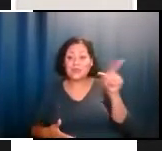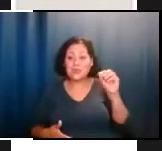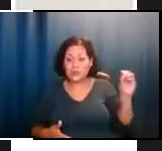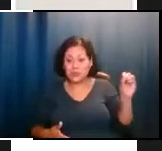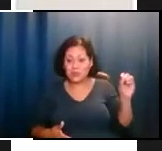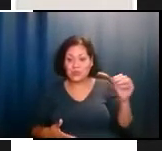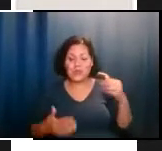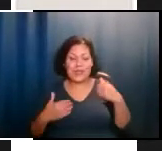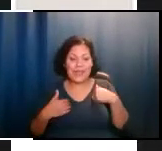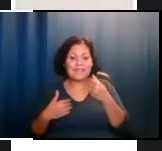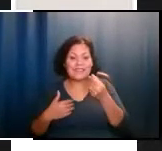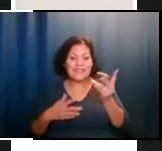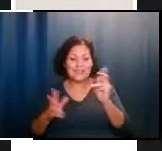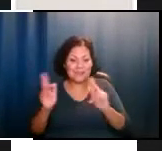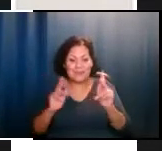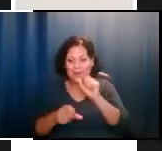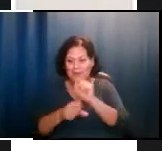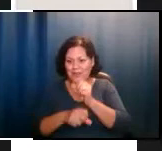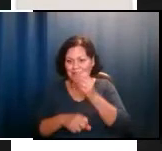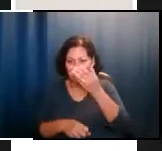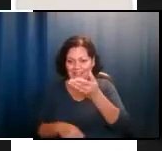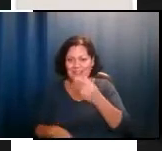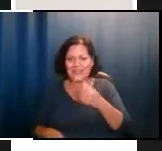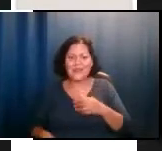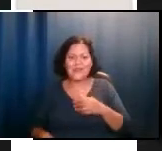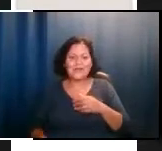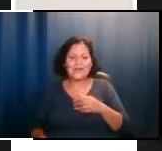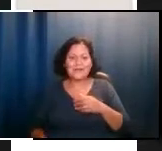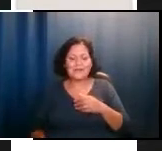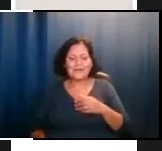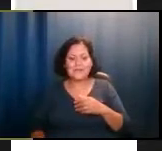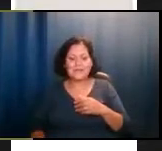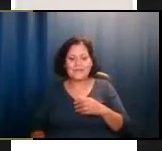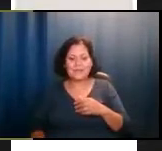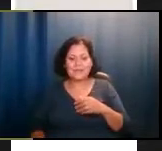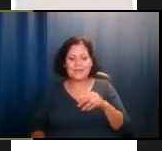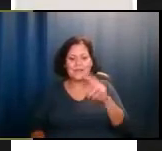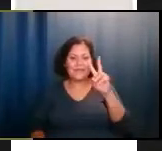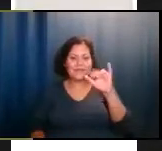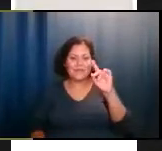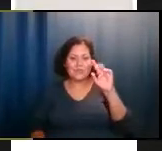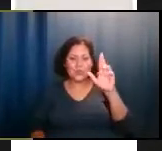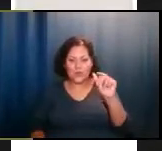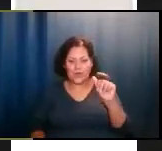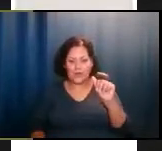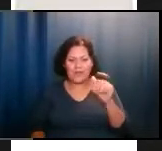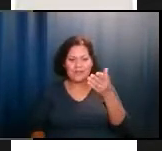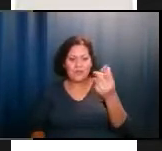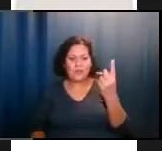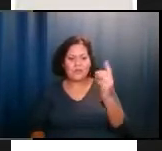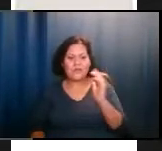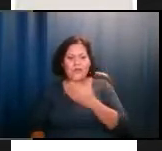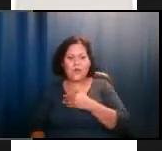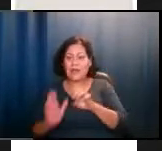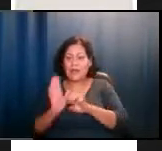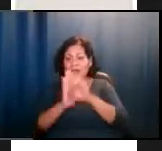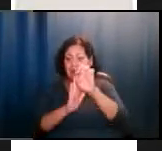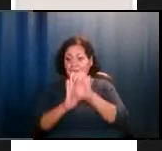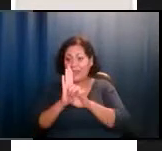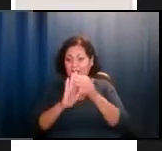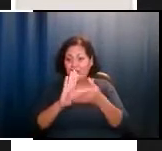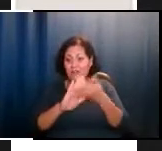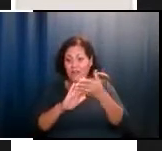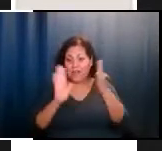We have several people there. And Vidora. This is one of our elevator operators, some